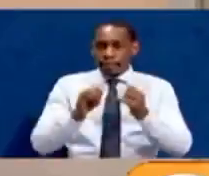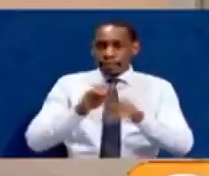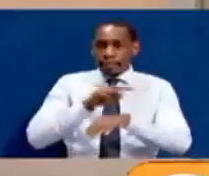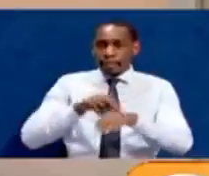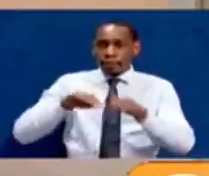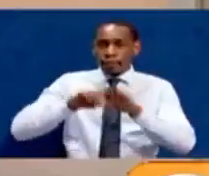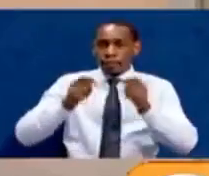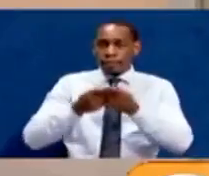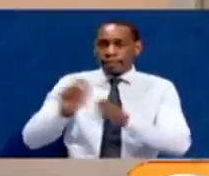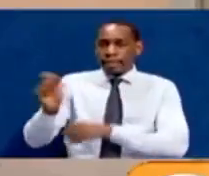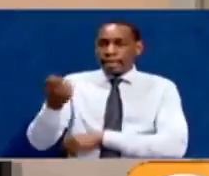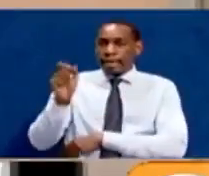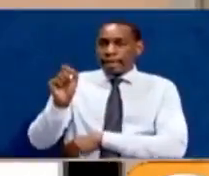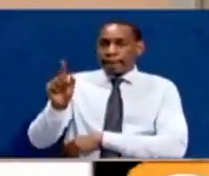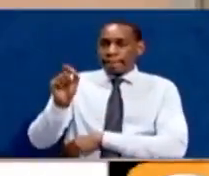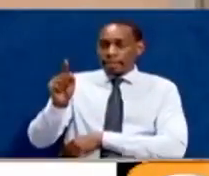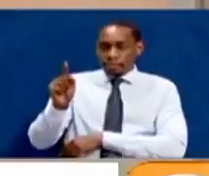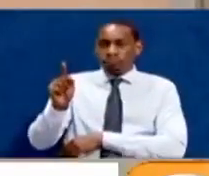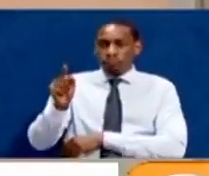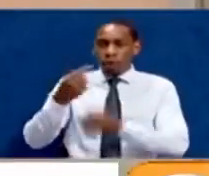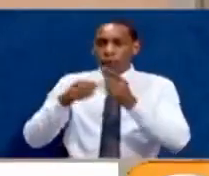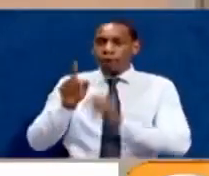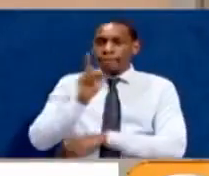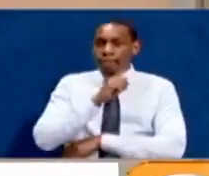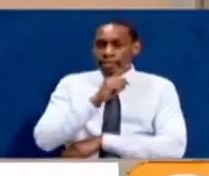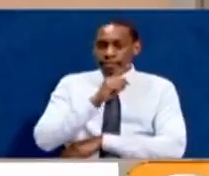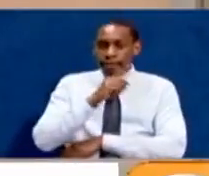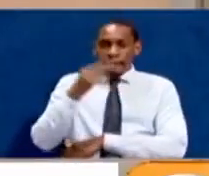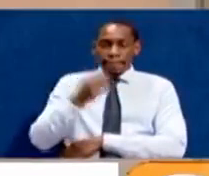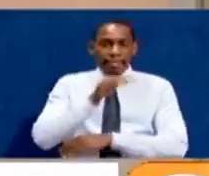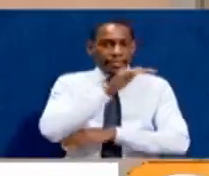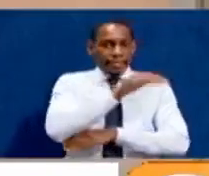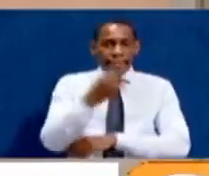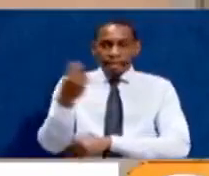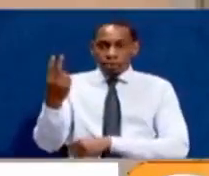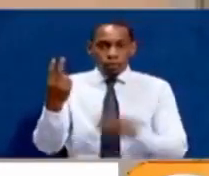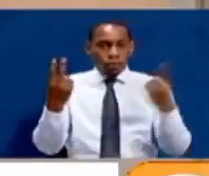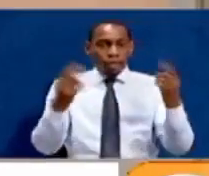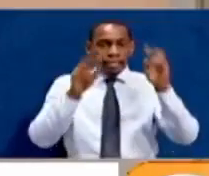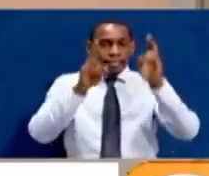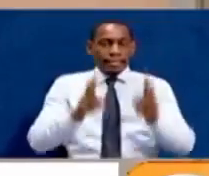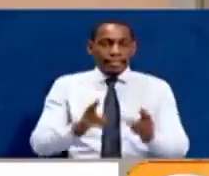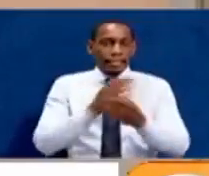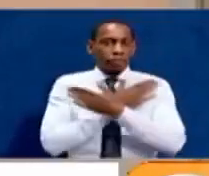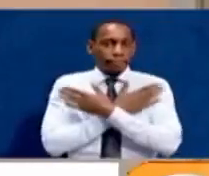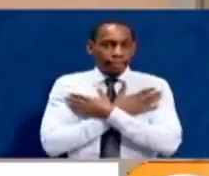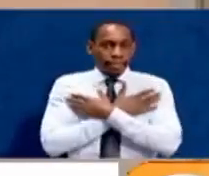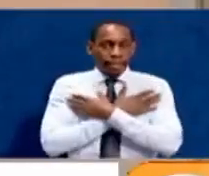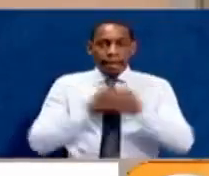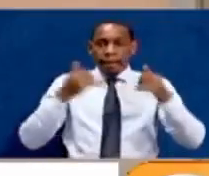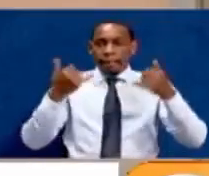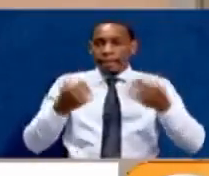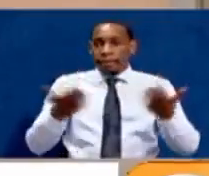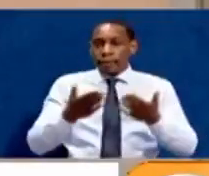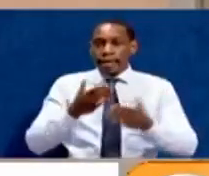And national football team Harambee Stars survived a late scare to edge Zambia 2-1 in an international friendly at